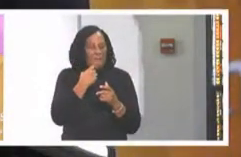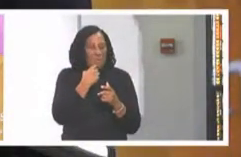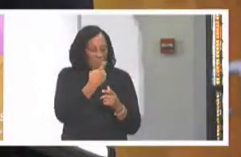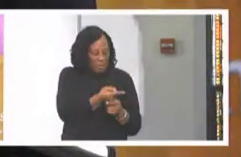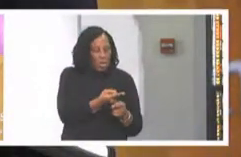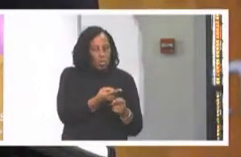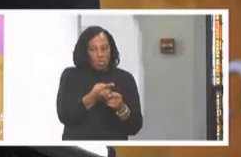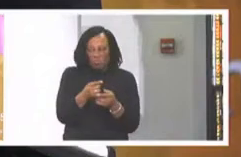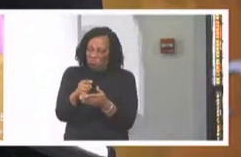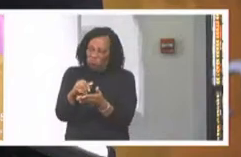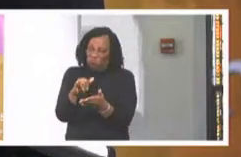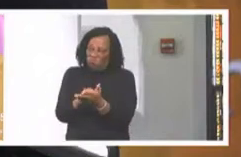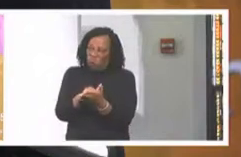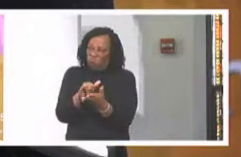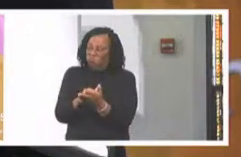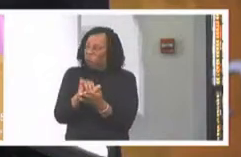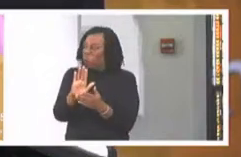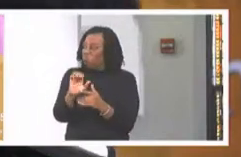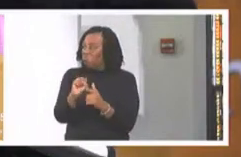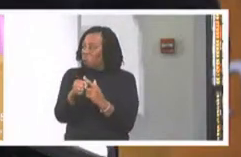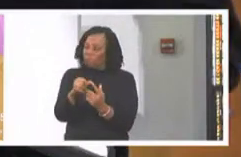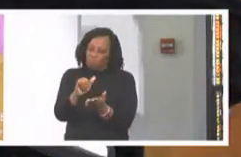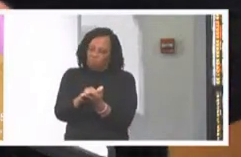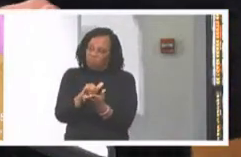impossible. It's impossible.